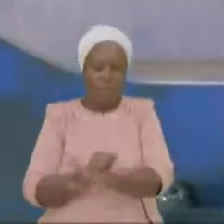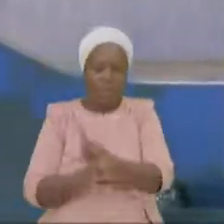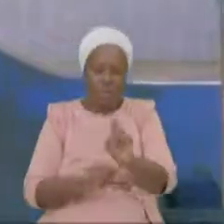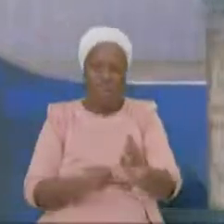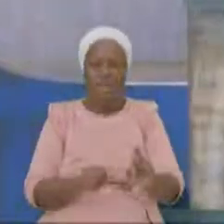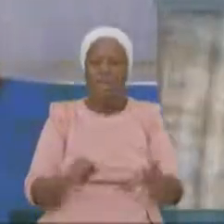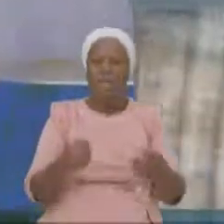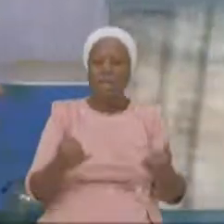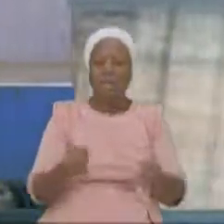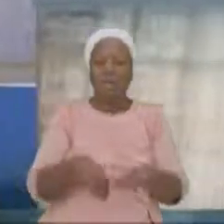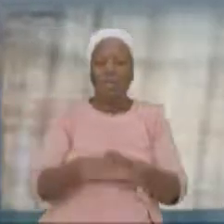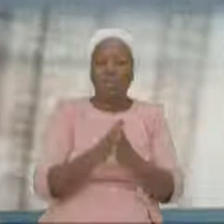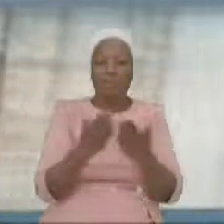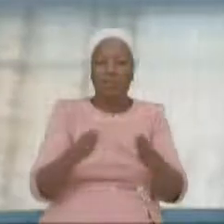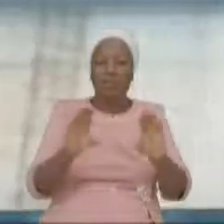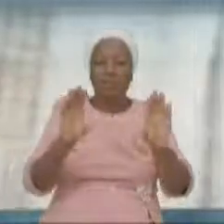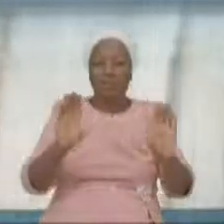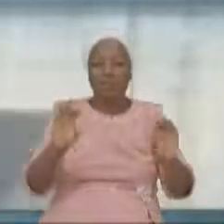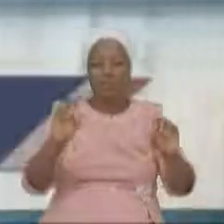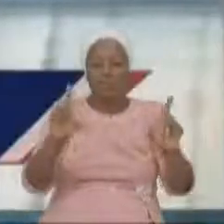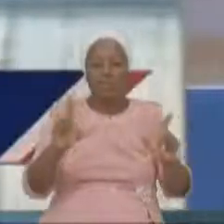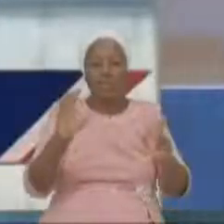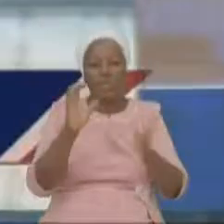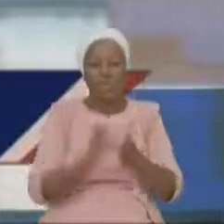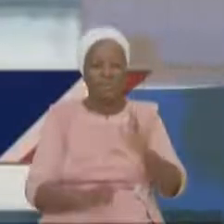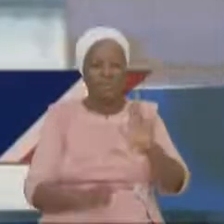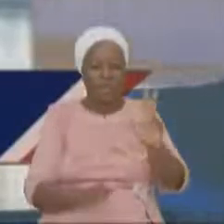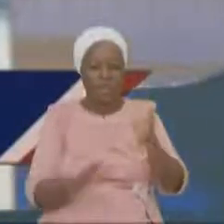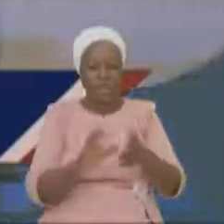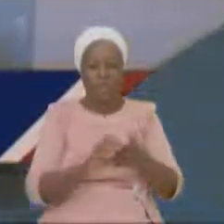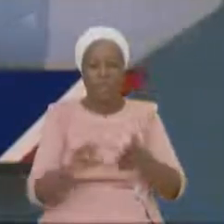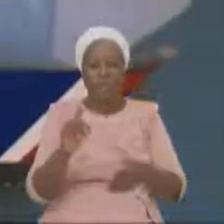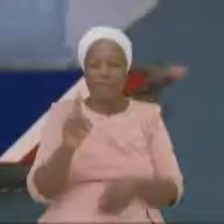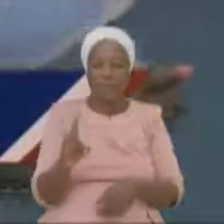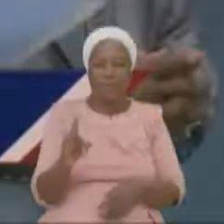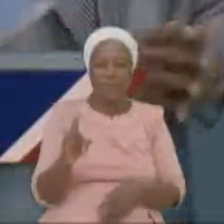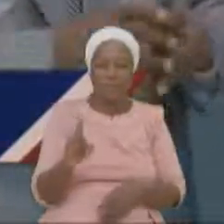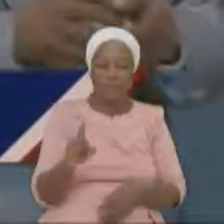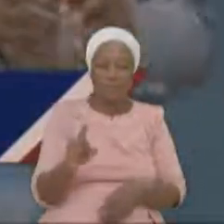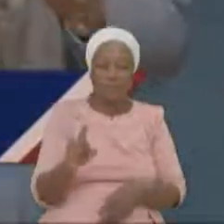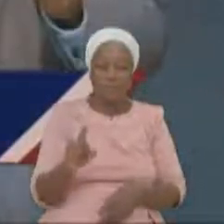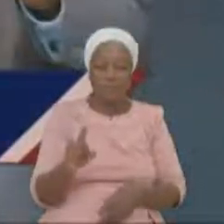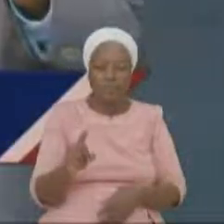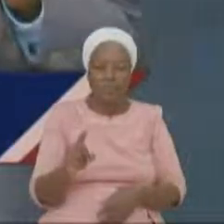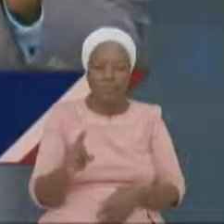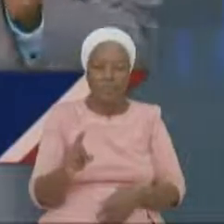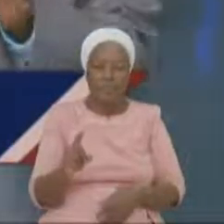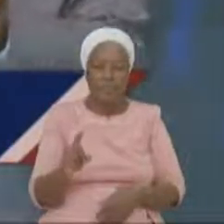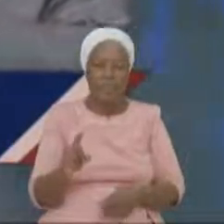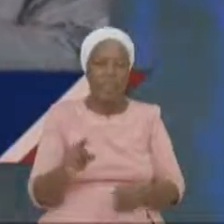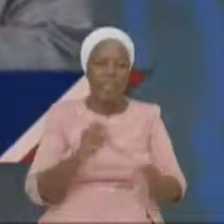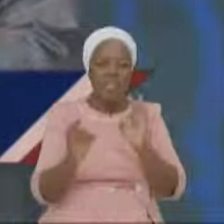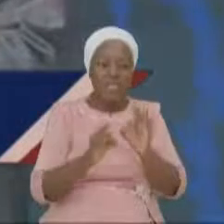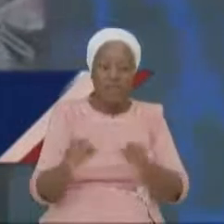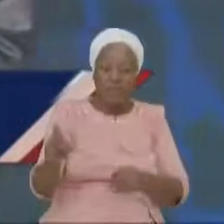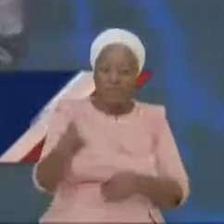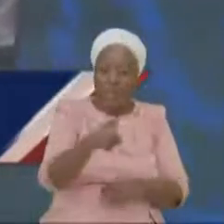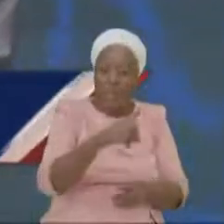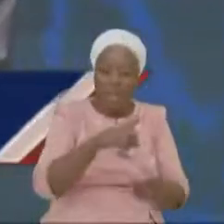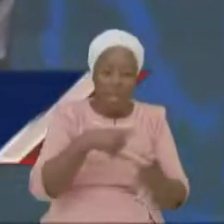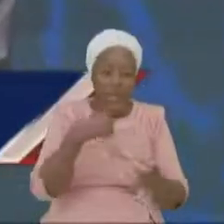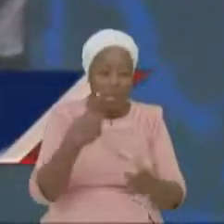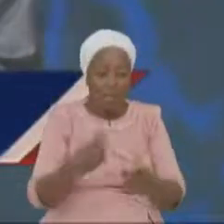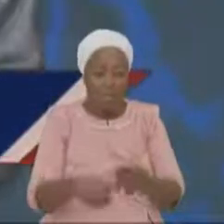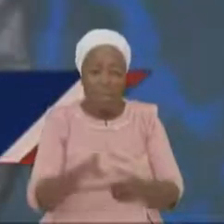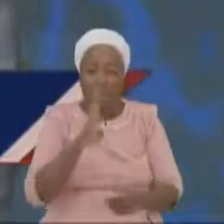at Colossians chapter 3 from verse 1. If ye then